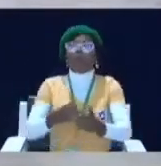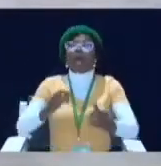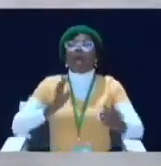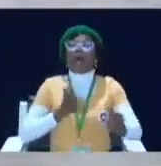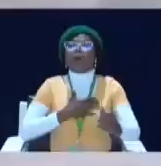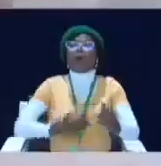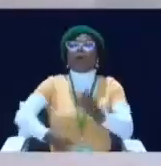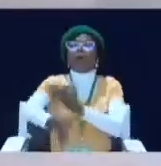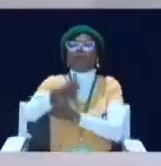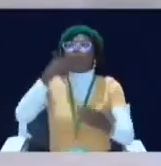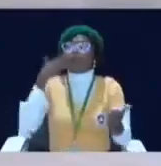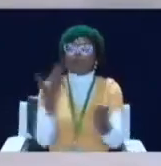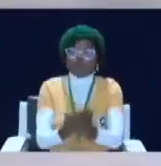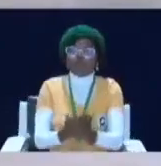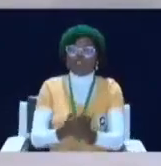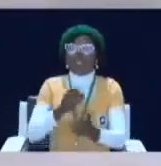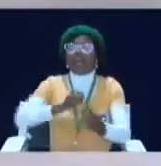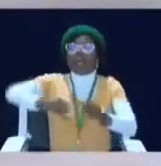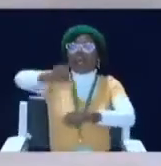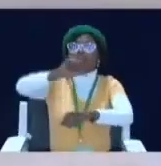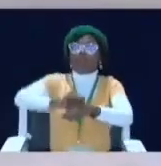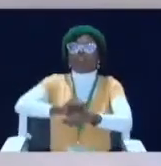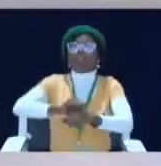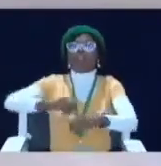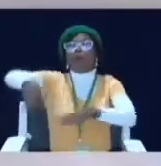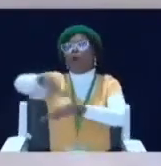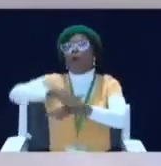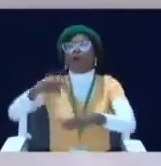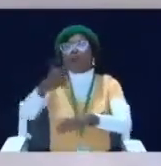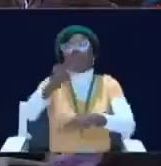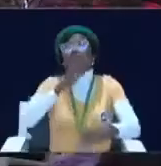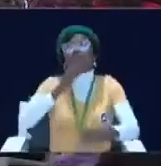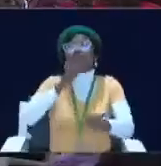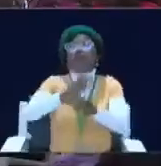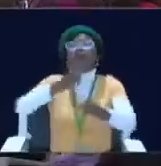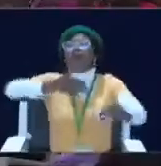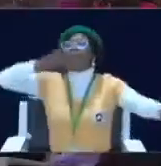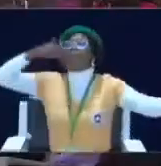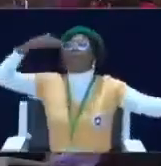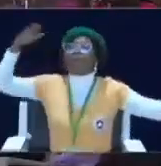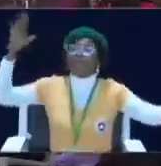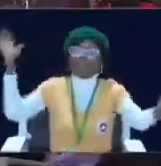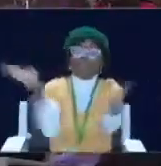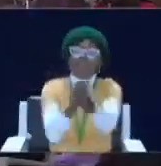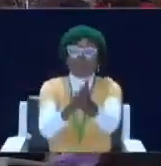DGO. Let somebody shout hallelujah.